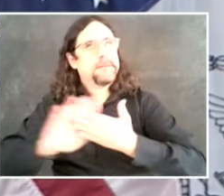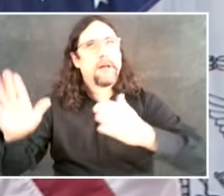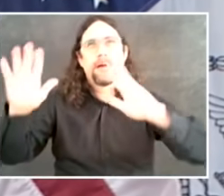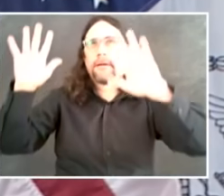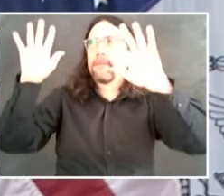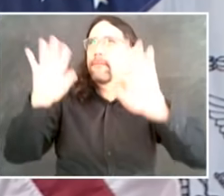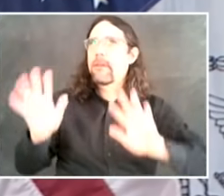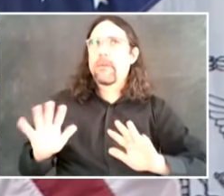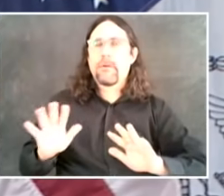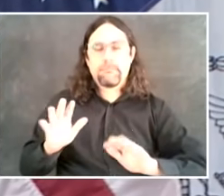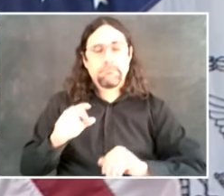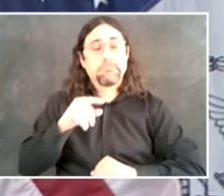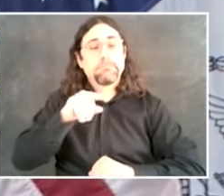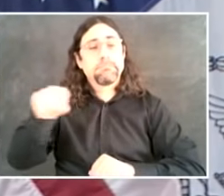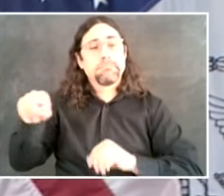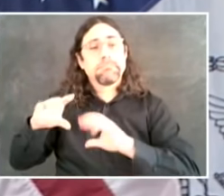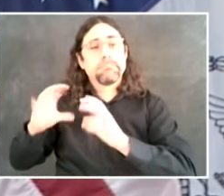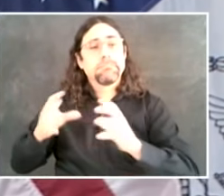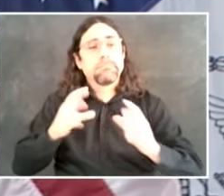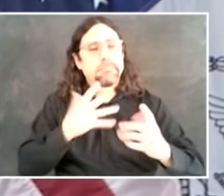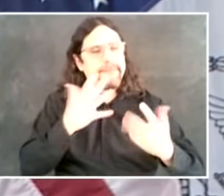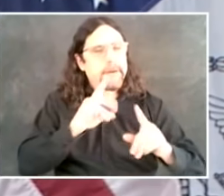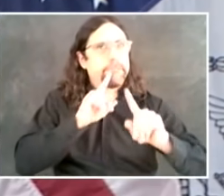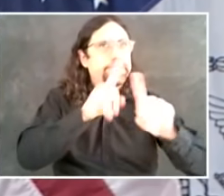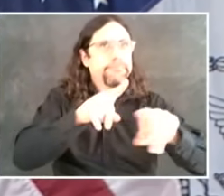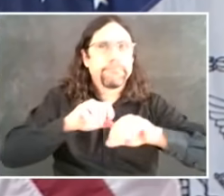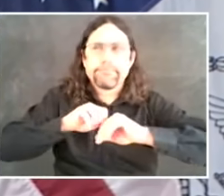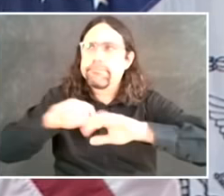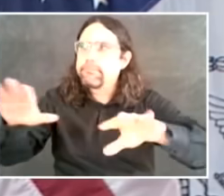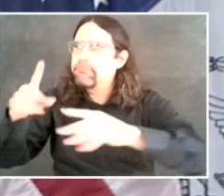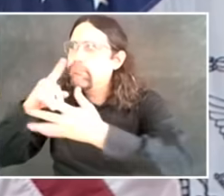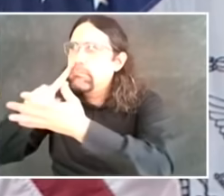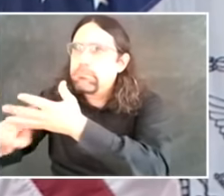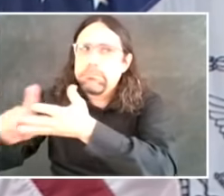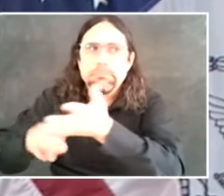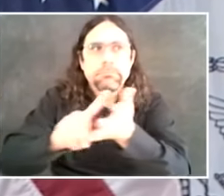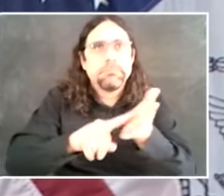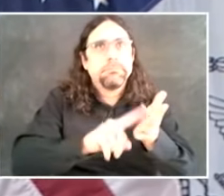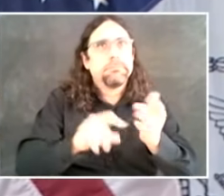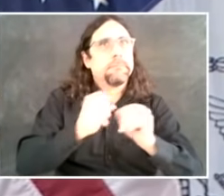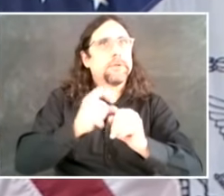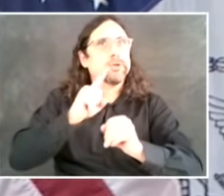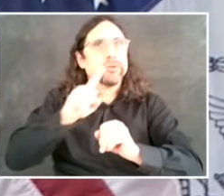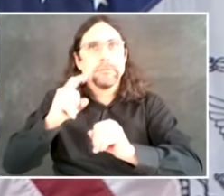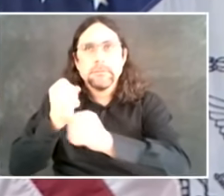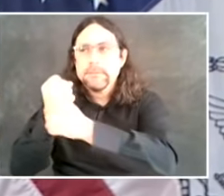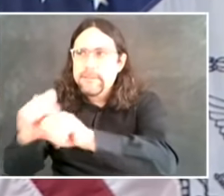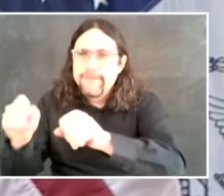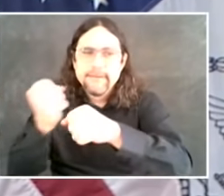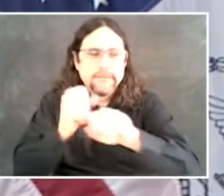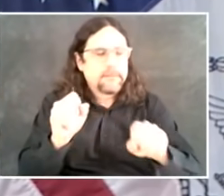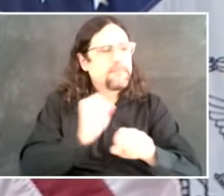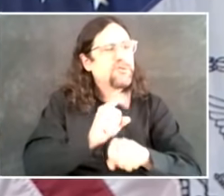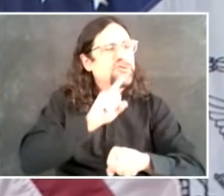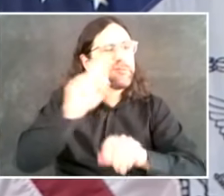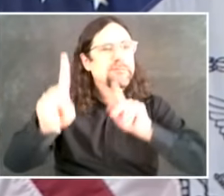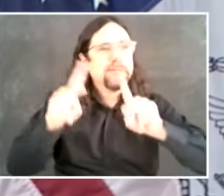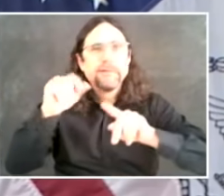making sure there were no large gatherings, by making sure that social distancing was being